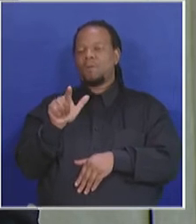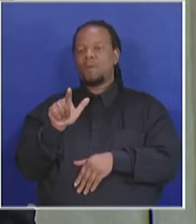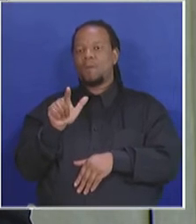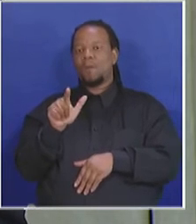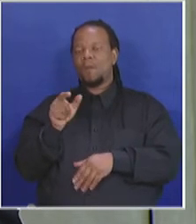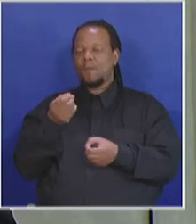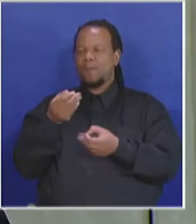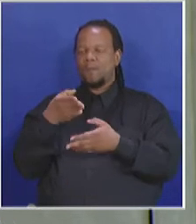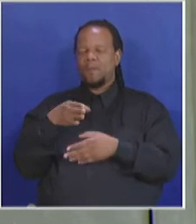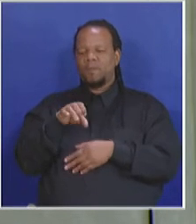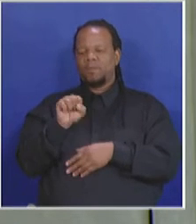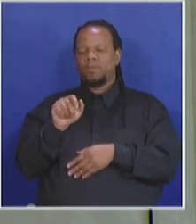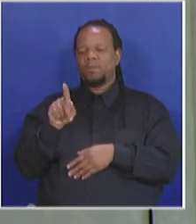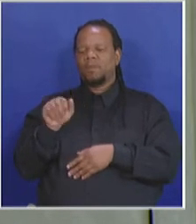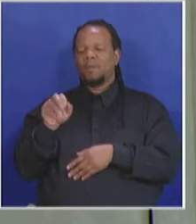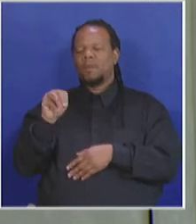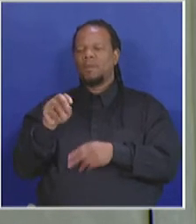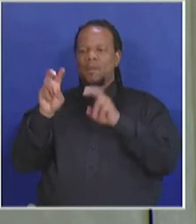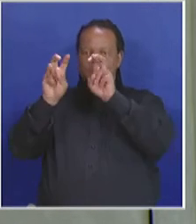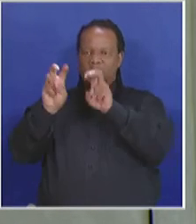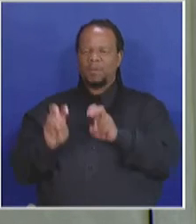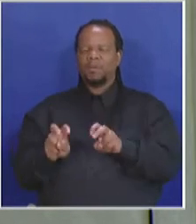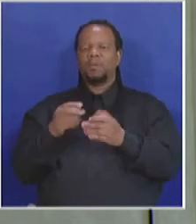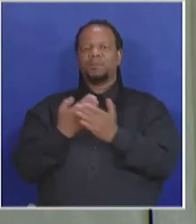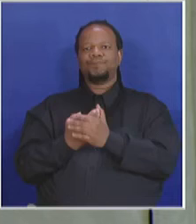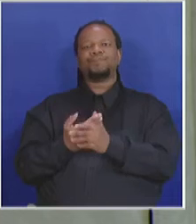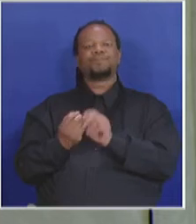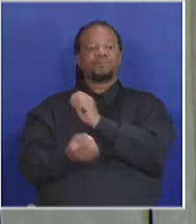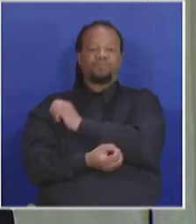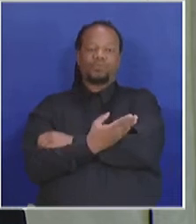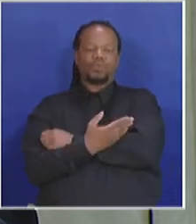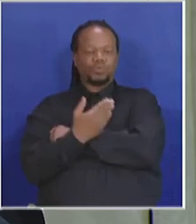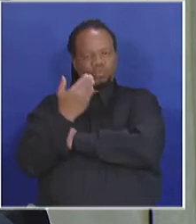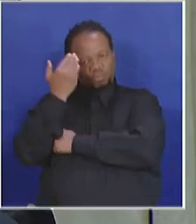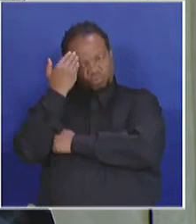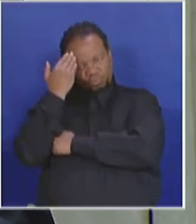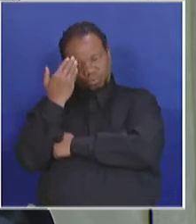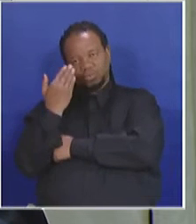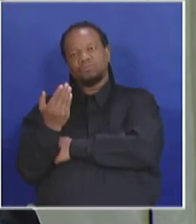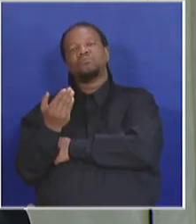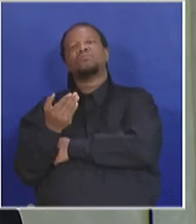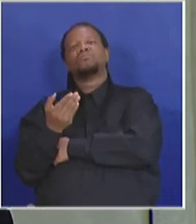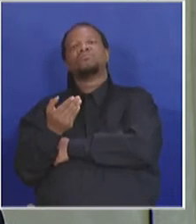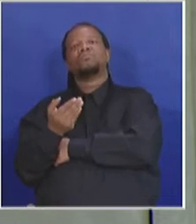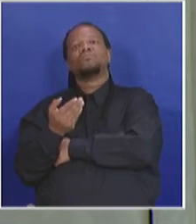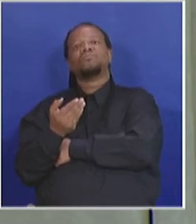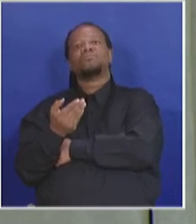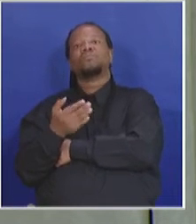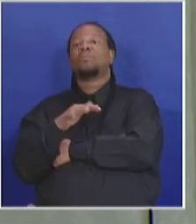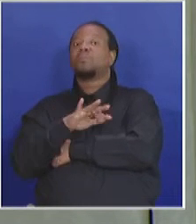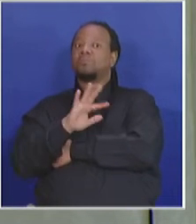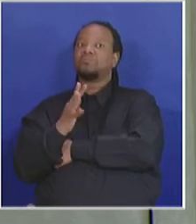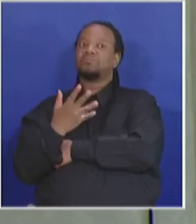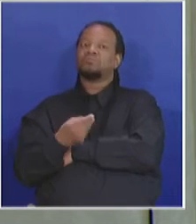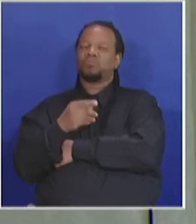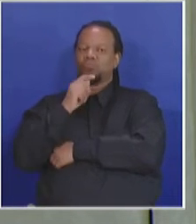stations in the province. As we all know that Mpumalanga is indeed the power of